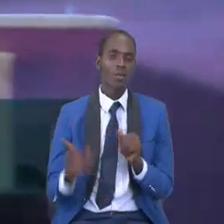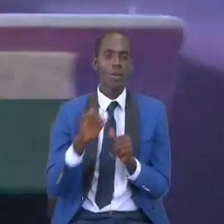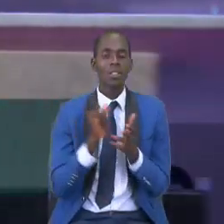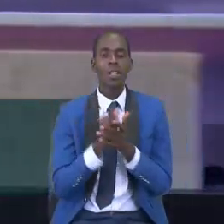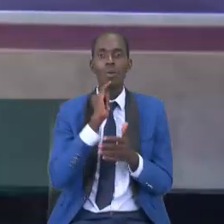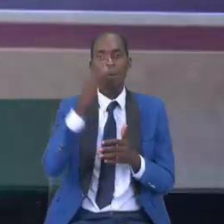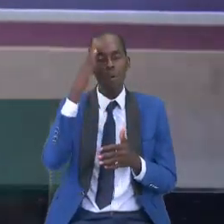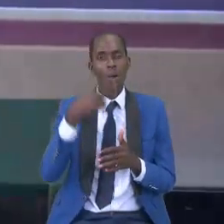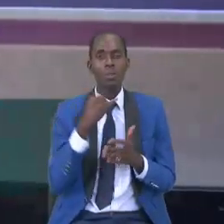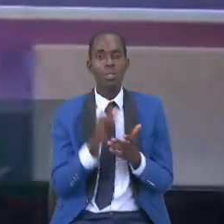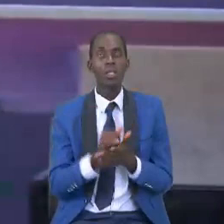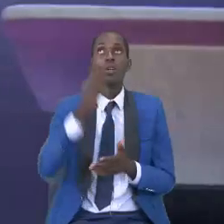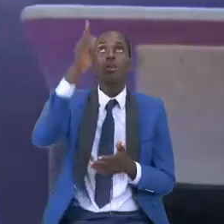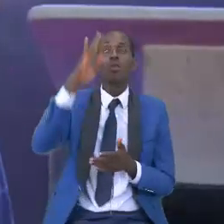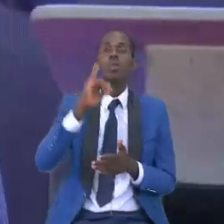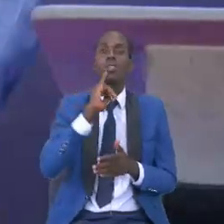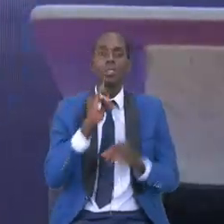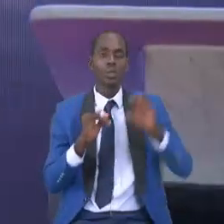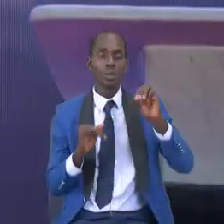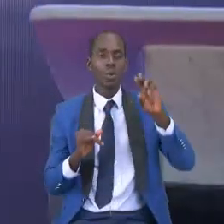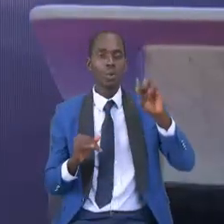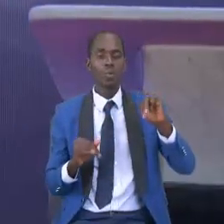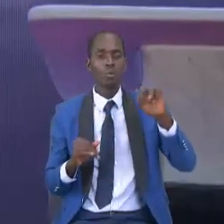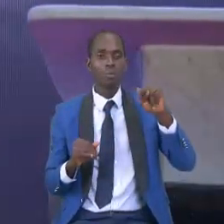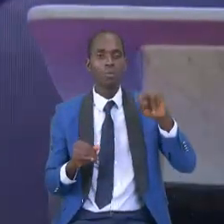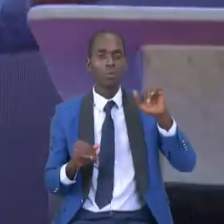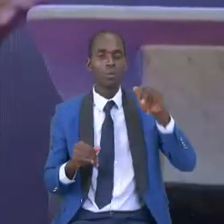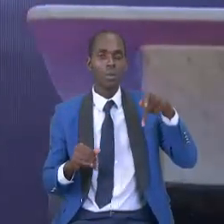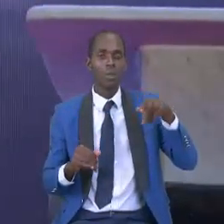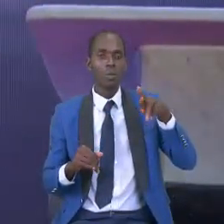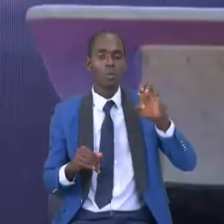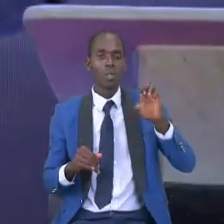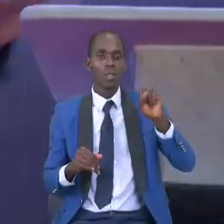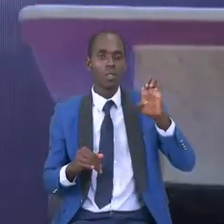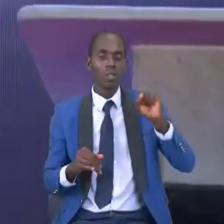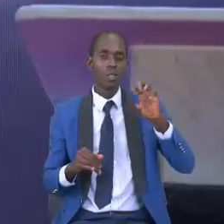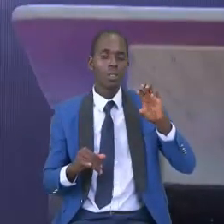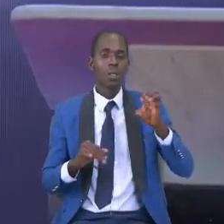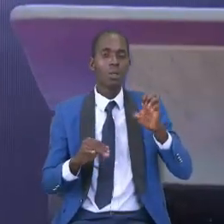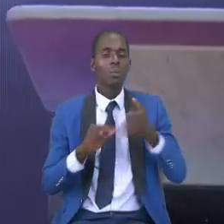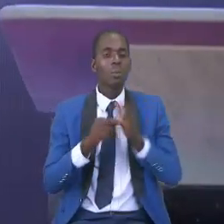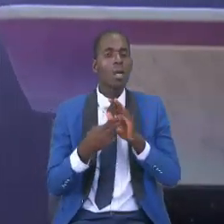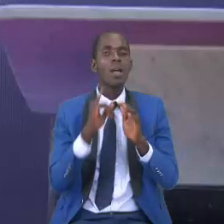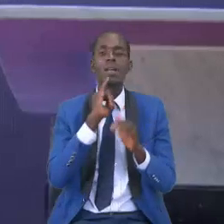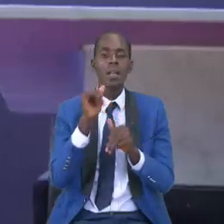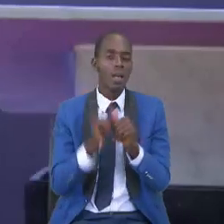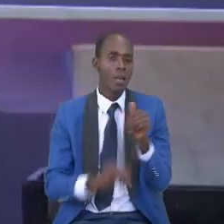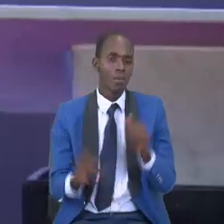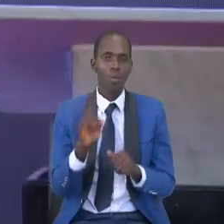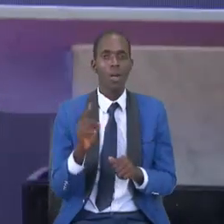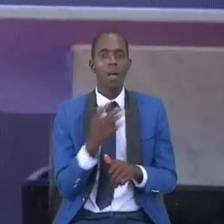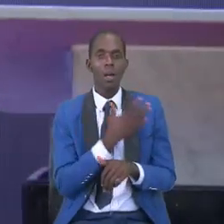is omnipresent, present everywhere. Omniscient, knowing everything, and he